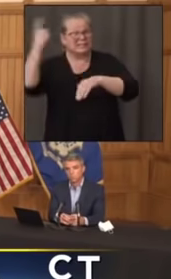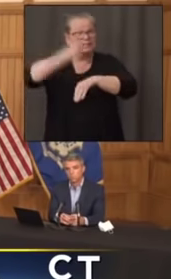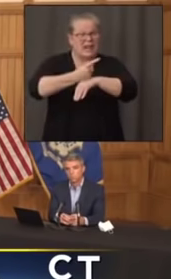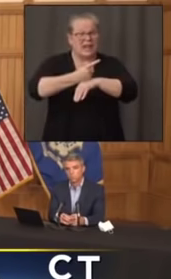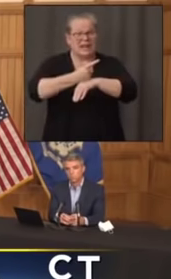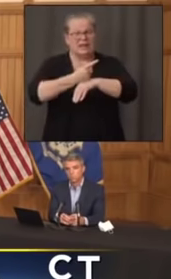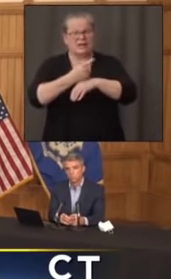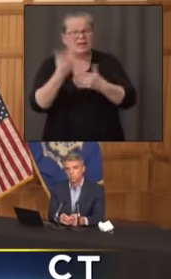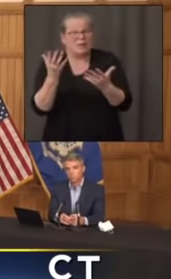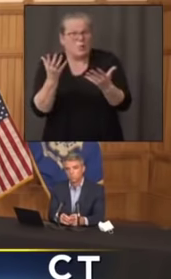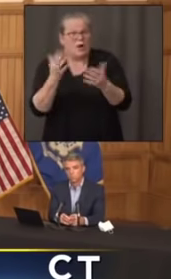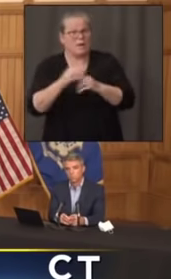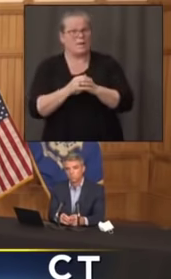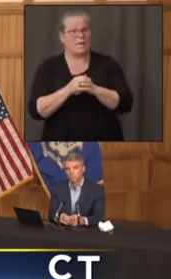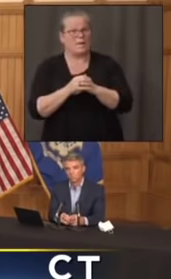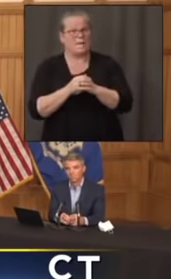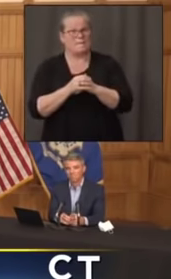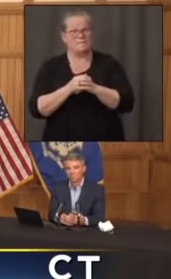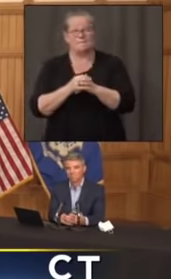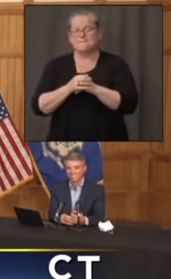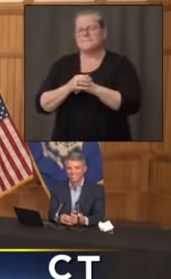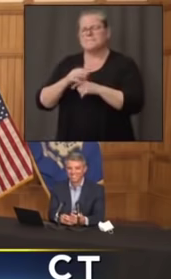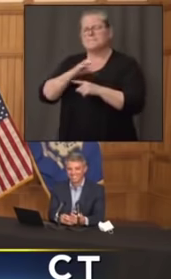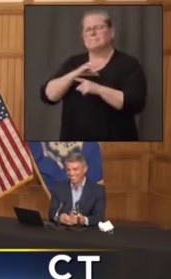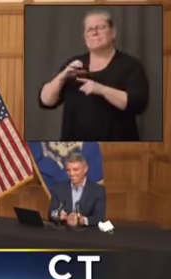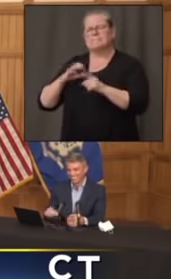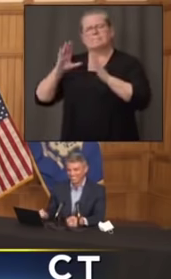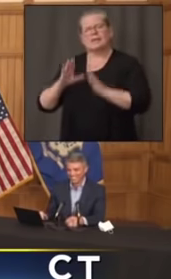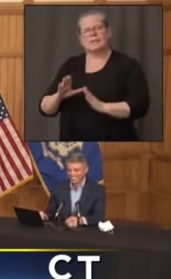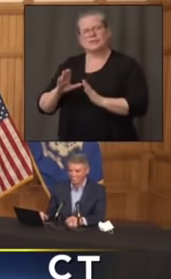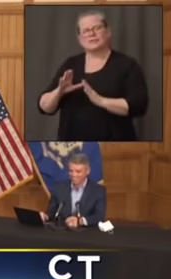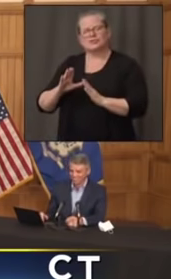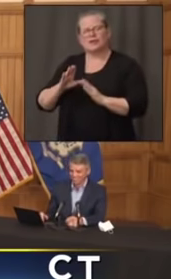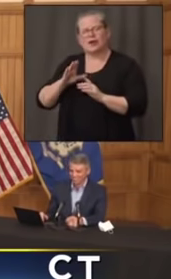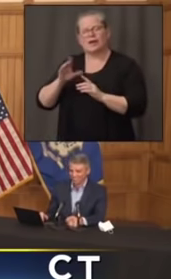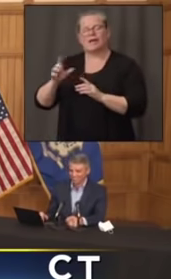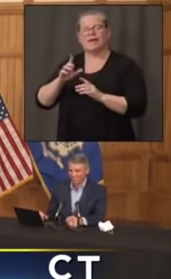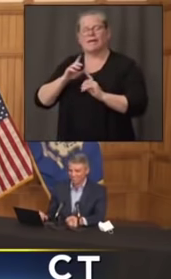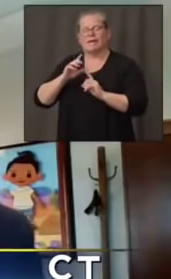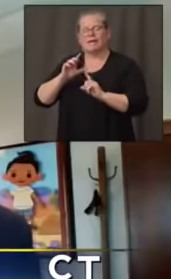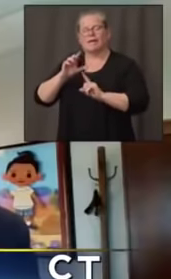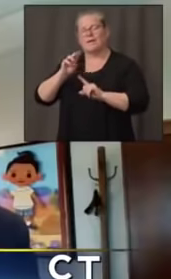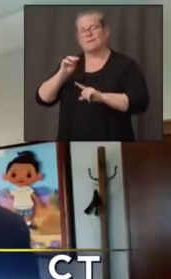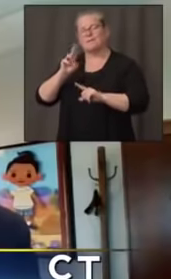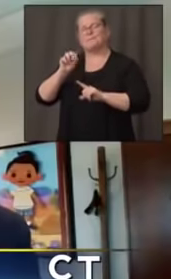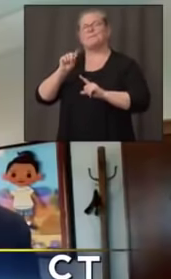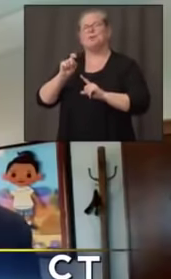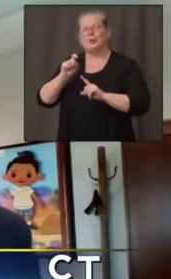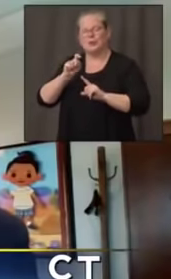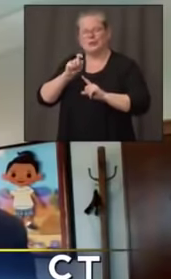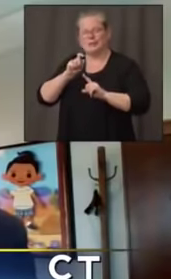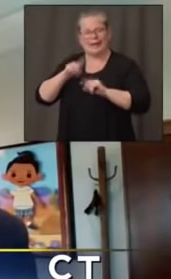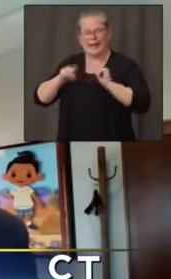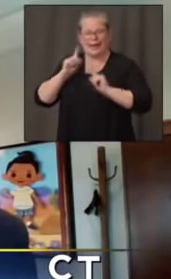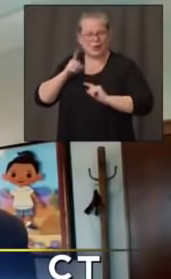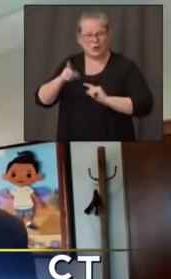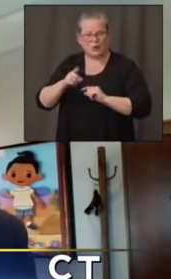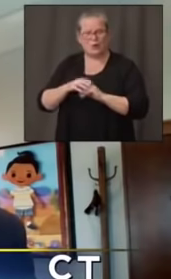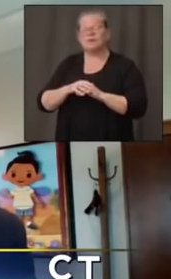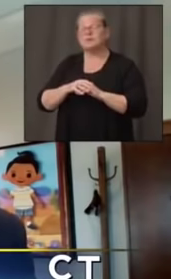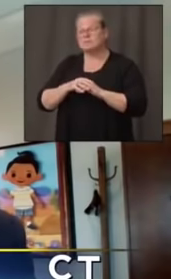Miguel, you're making a good point on mute. Commissioner Cardona. Thank you. That's a good point